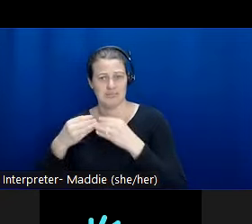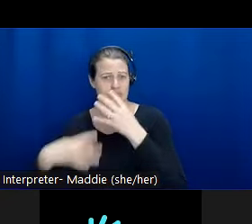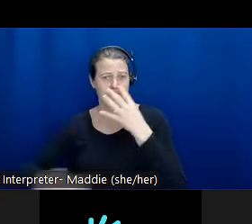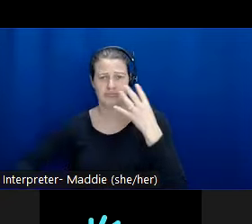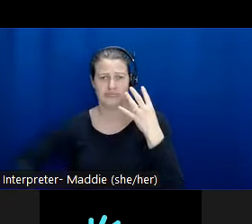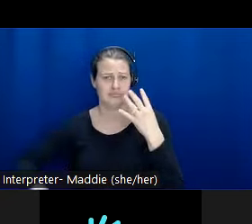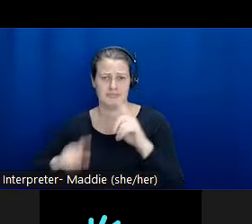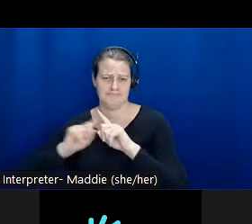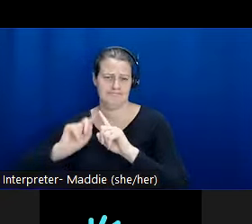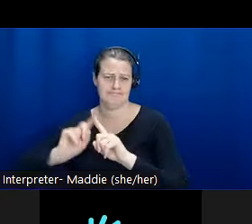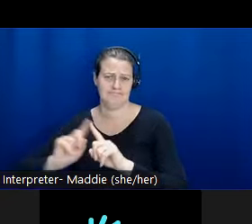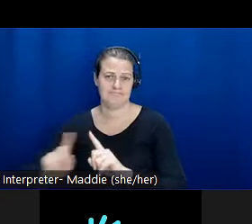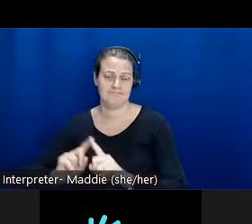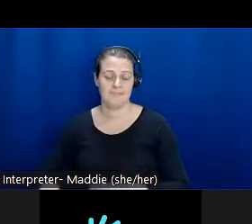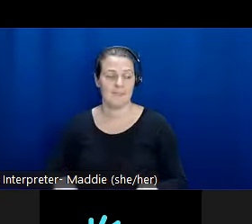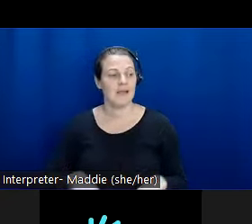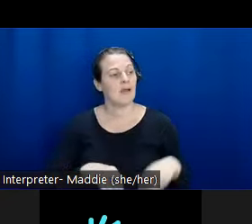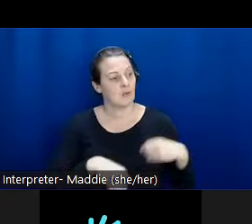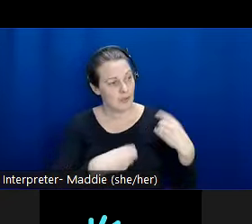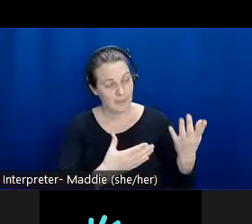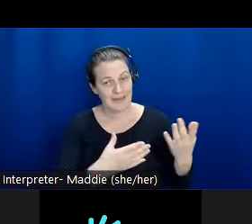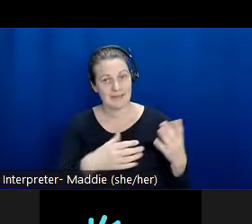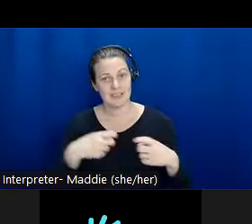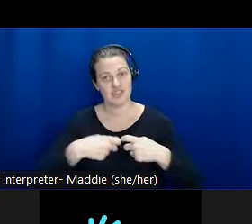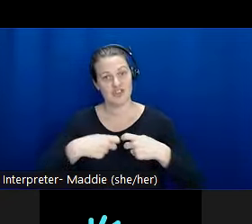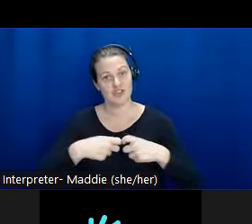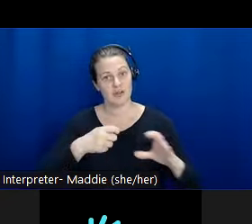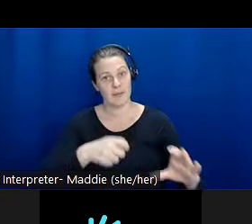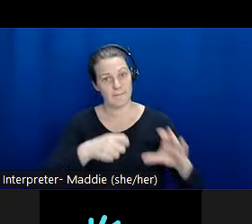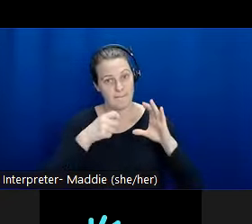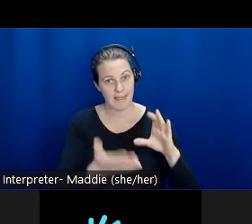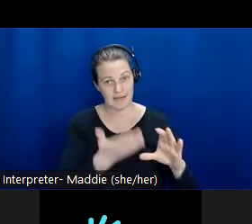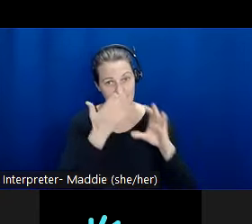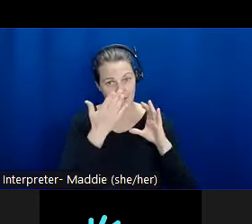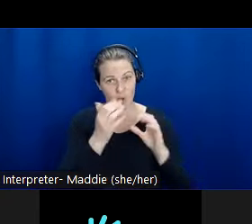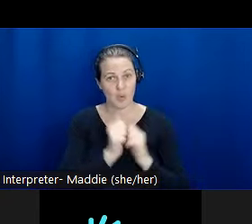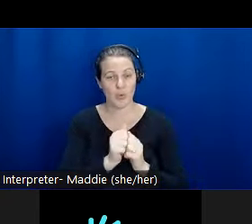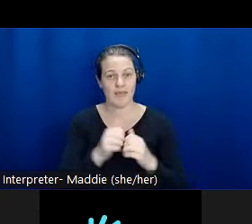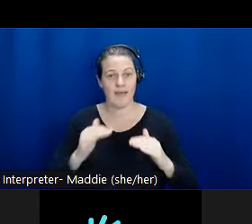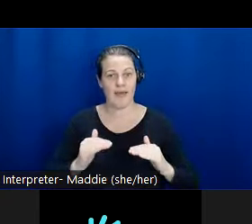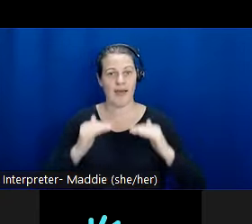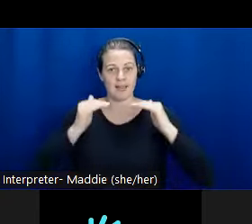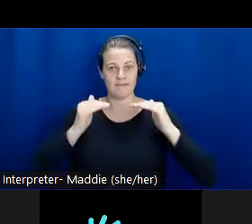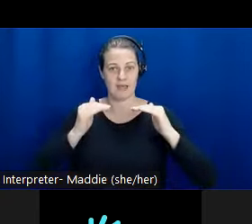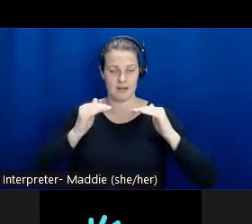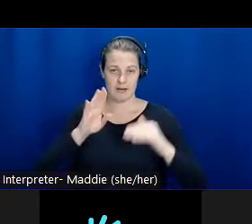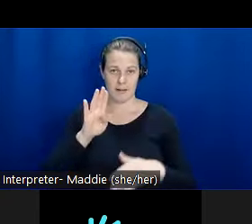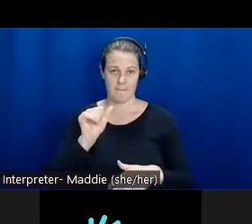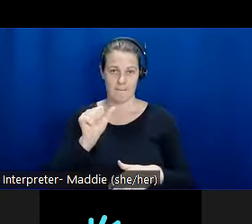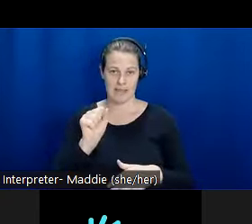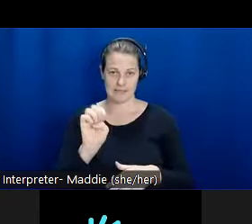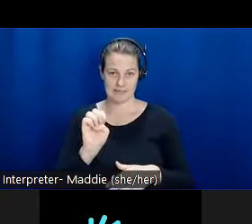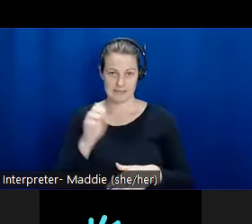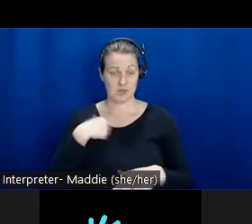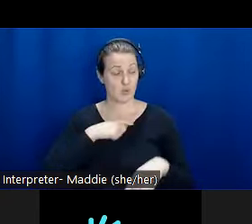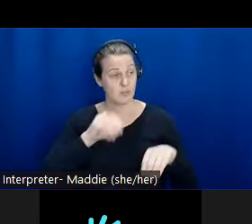A digital magnifier with an elevated base. And so this is kind of something newer that we did. We placed a